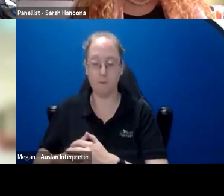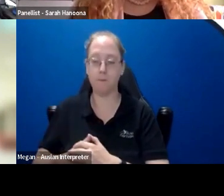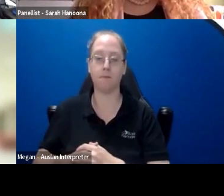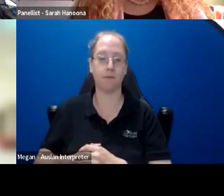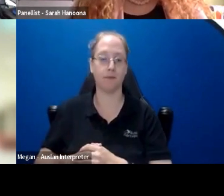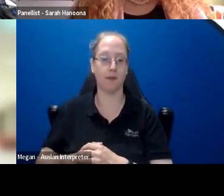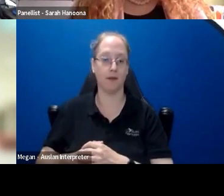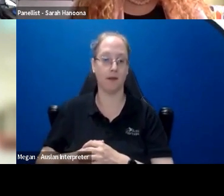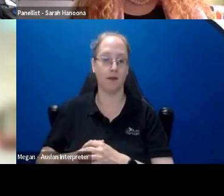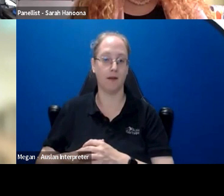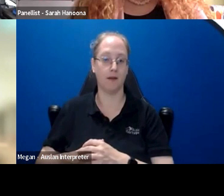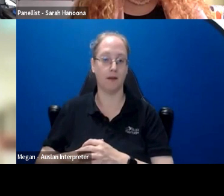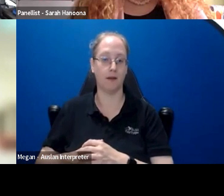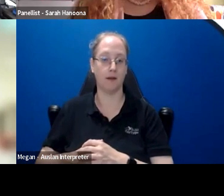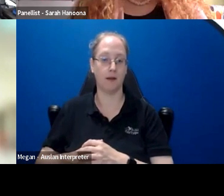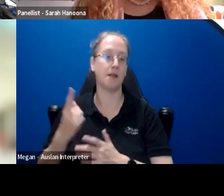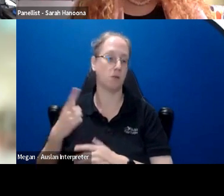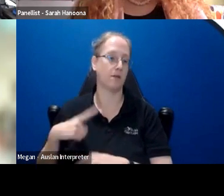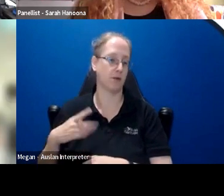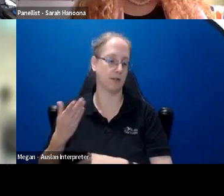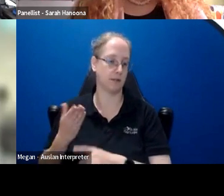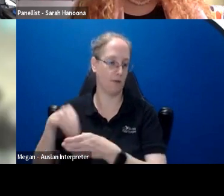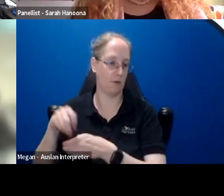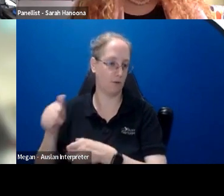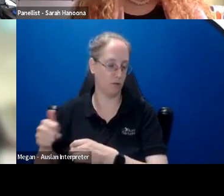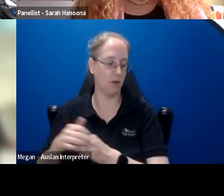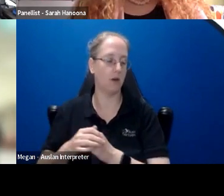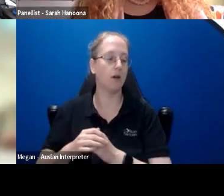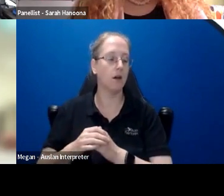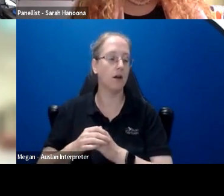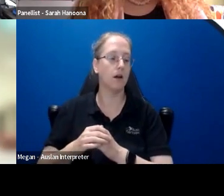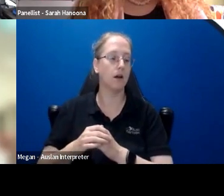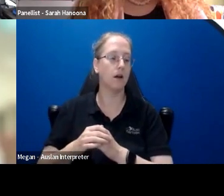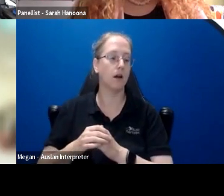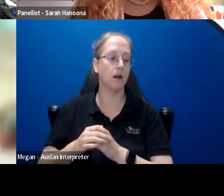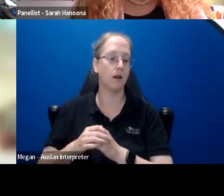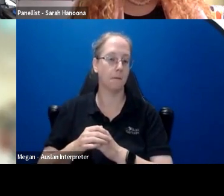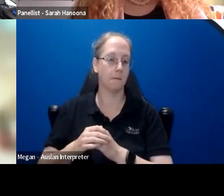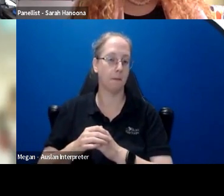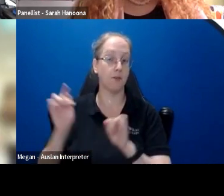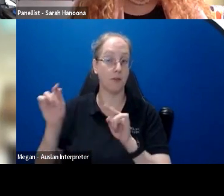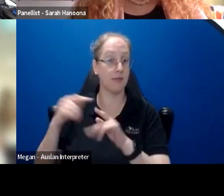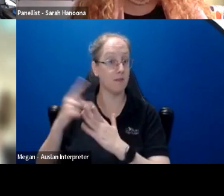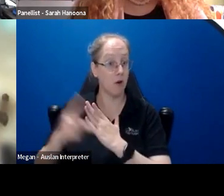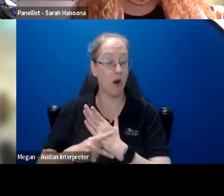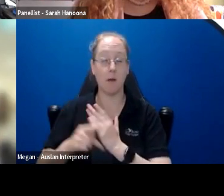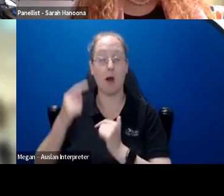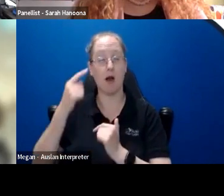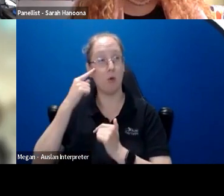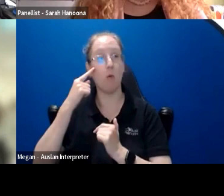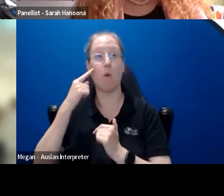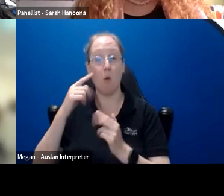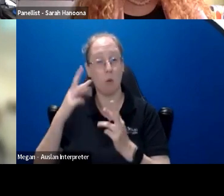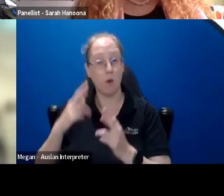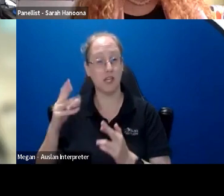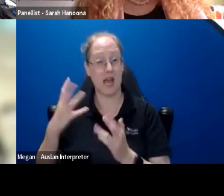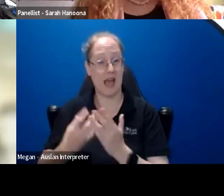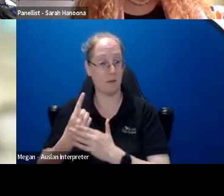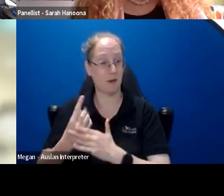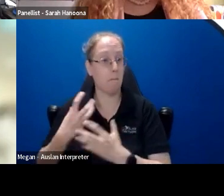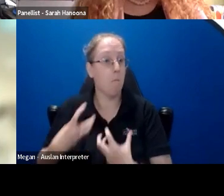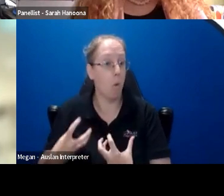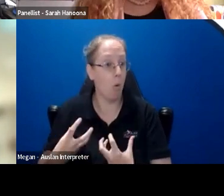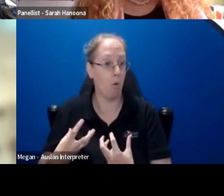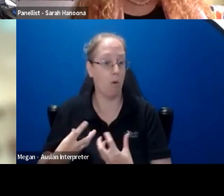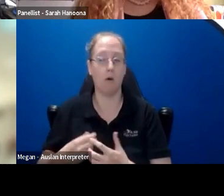and that was one of the reasons. So getting involved in this program, I was thinking that I wish we had more of these, refugees coming to Australia.